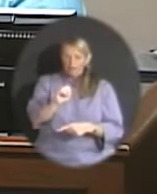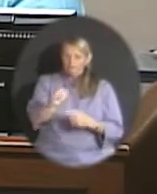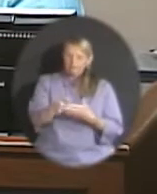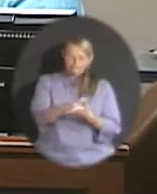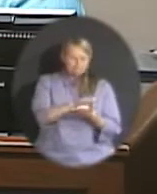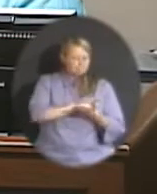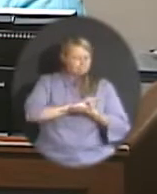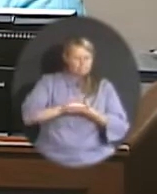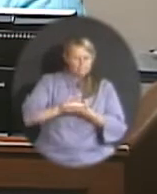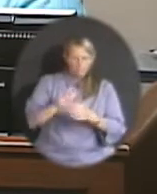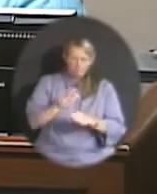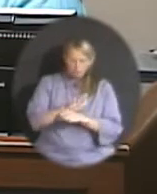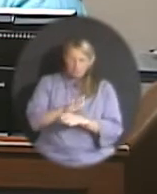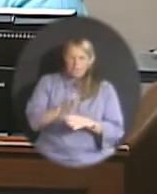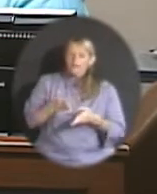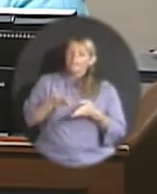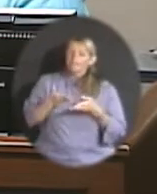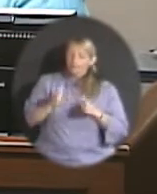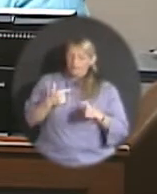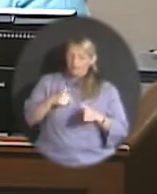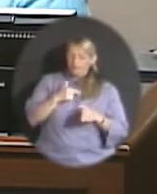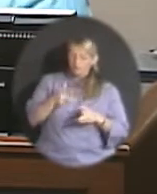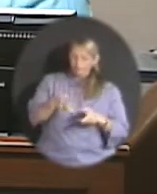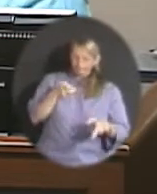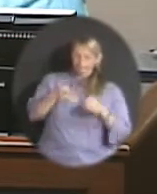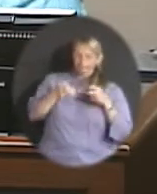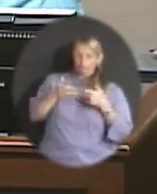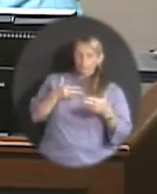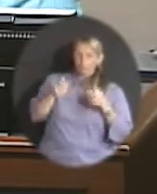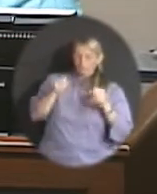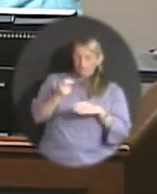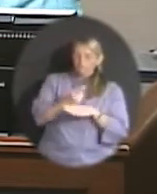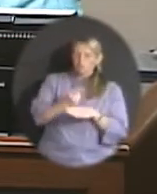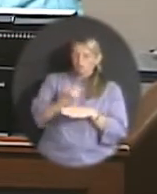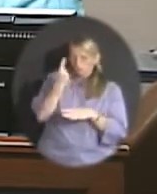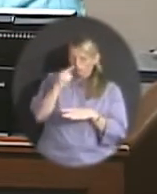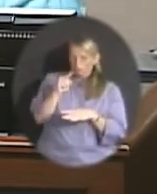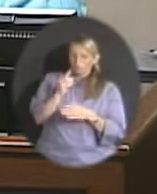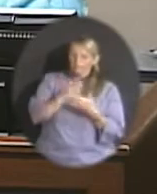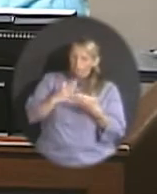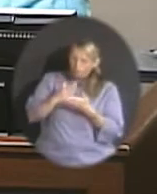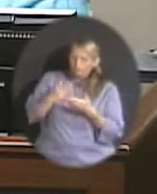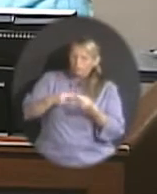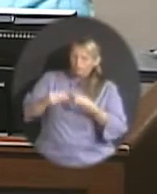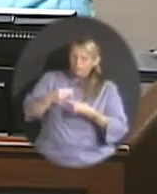of the machine that we could use for parts and repair, perhaps memory,